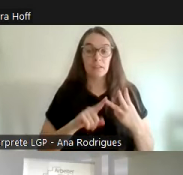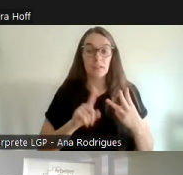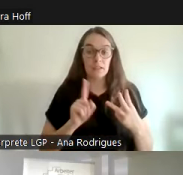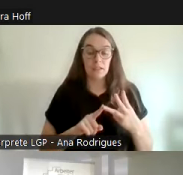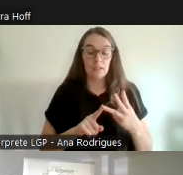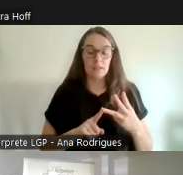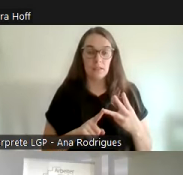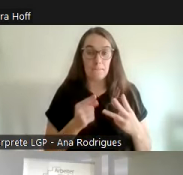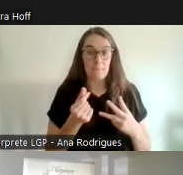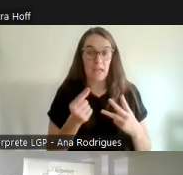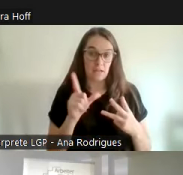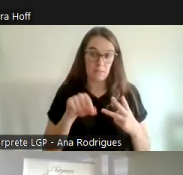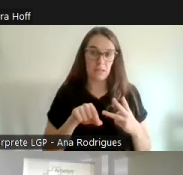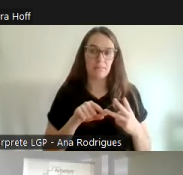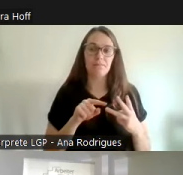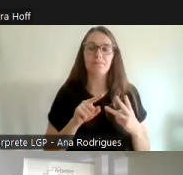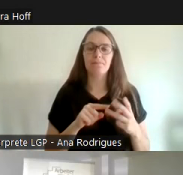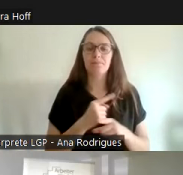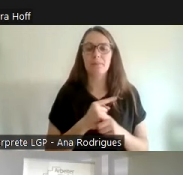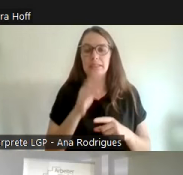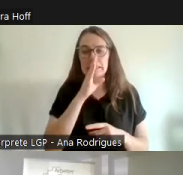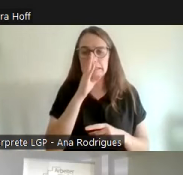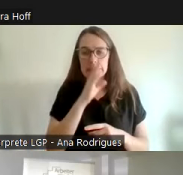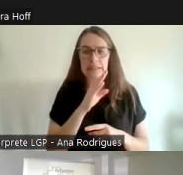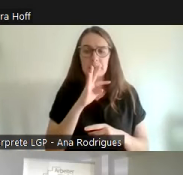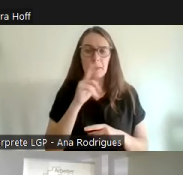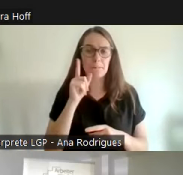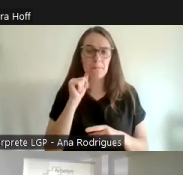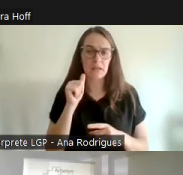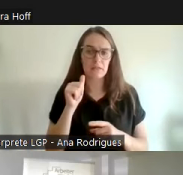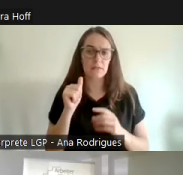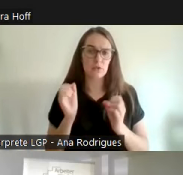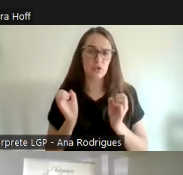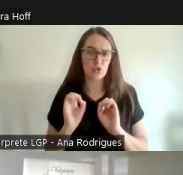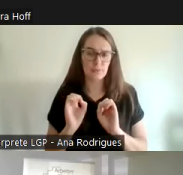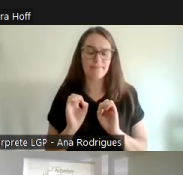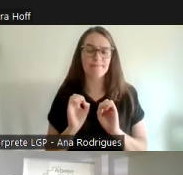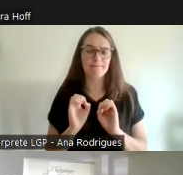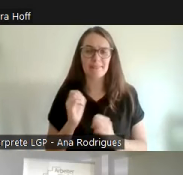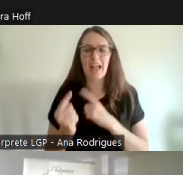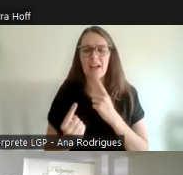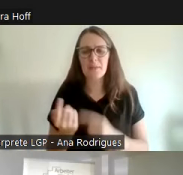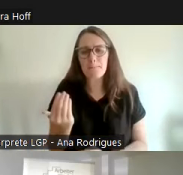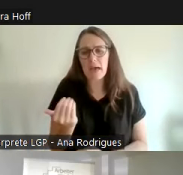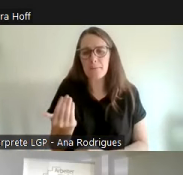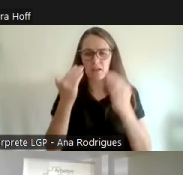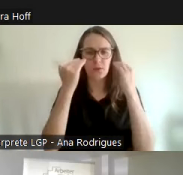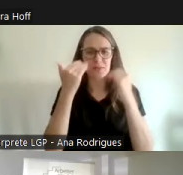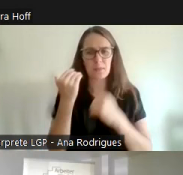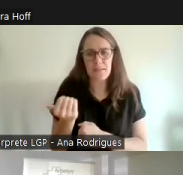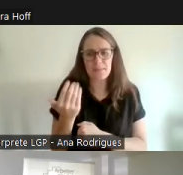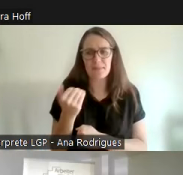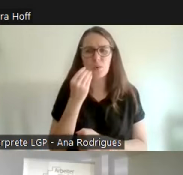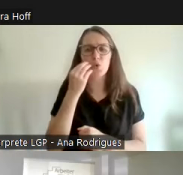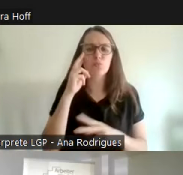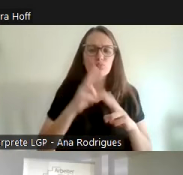do with money is that students from working class backgrounds are frequently ill-informed about funding possibilities, even